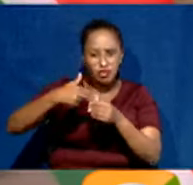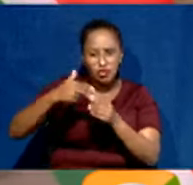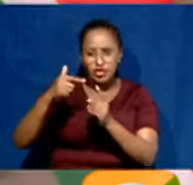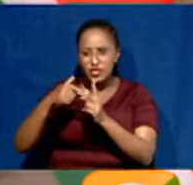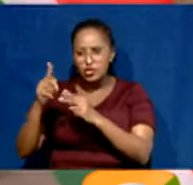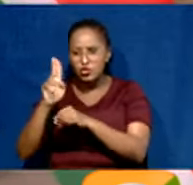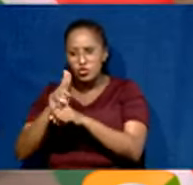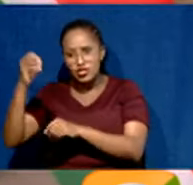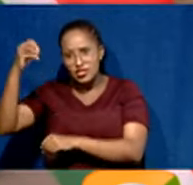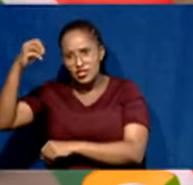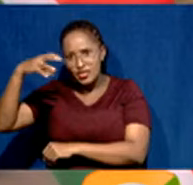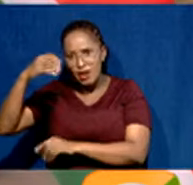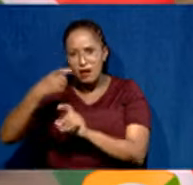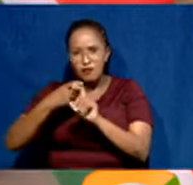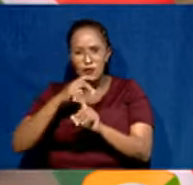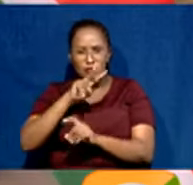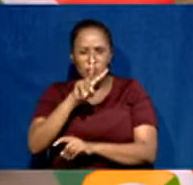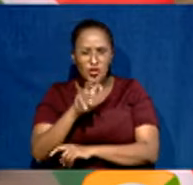2.3 in